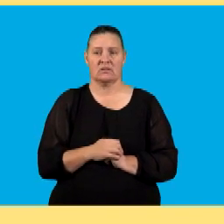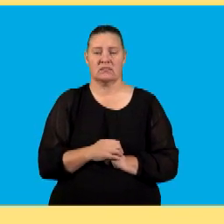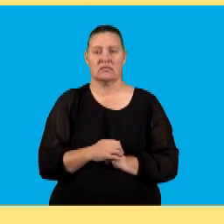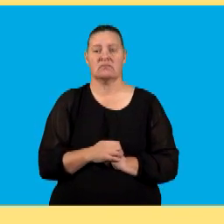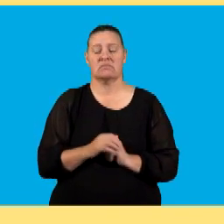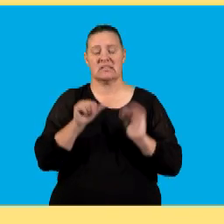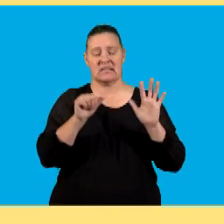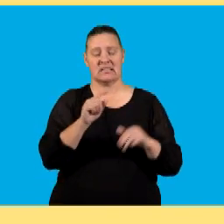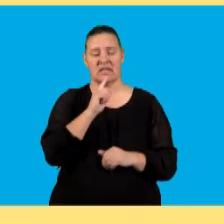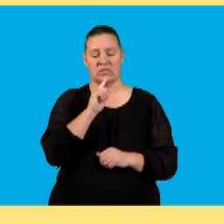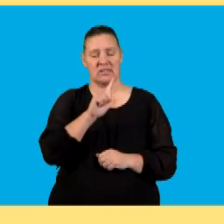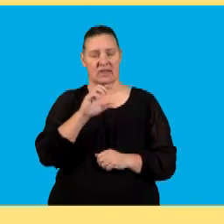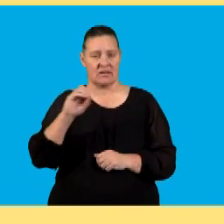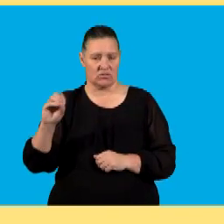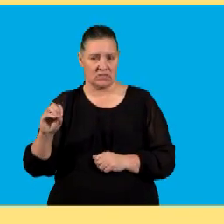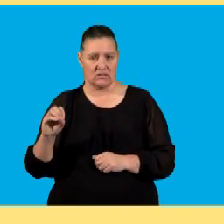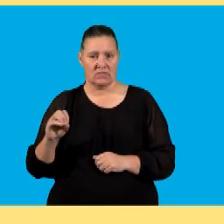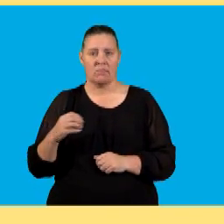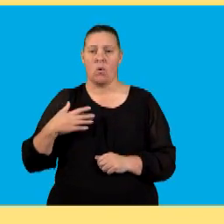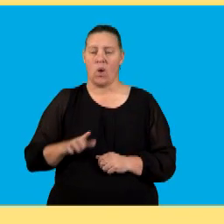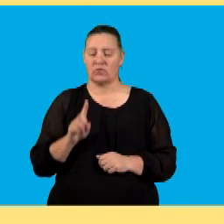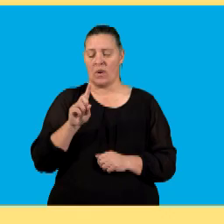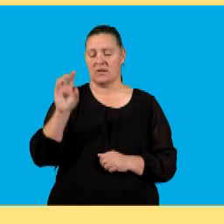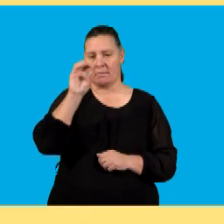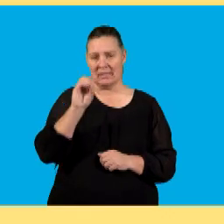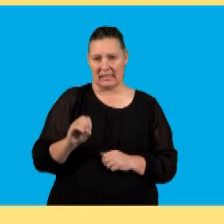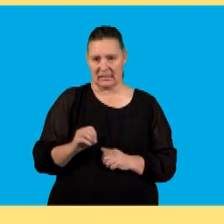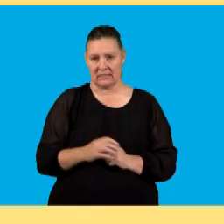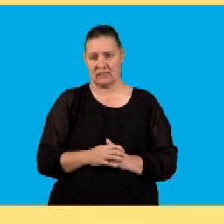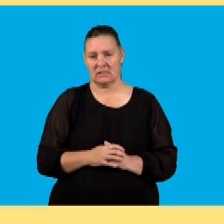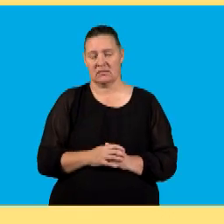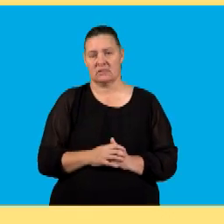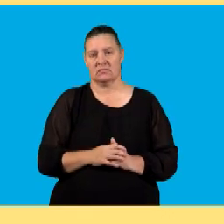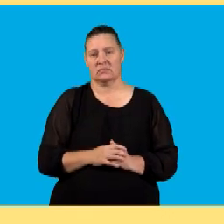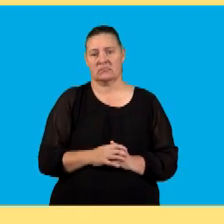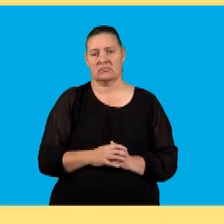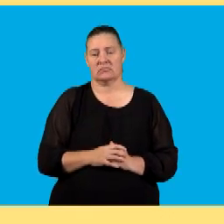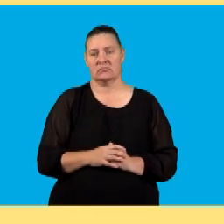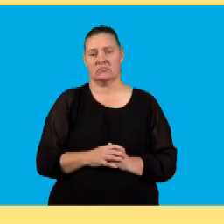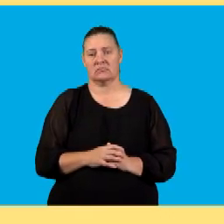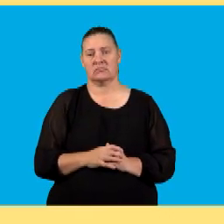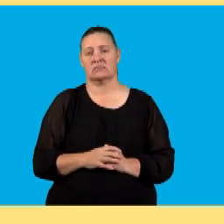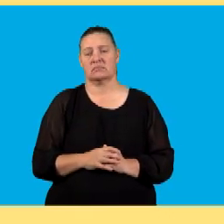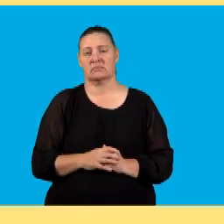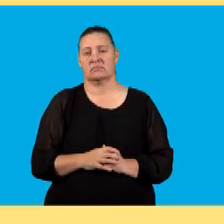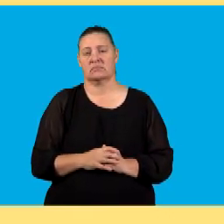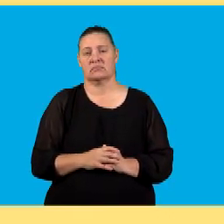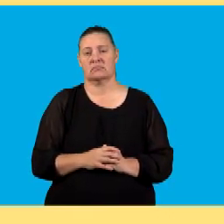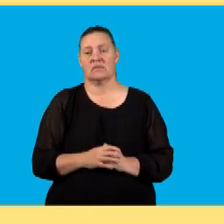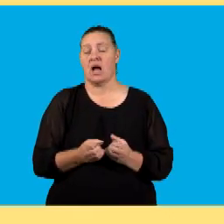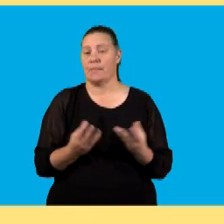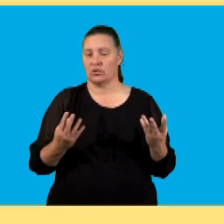of gross. My gross is 6,700 and I want 1% of that. I want 1% of